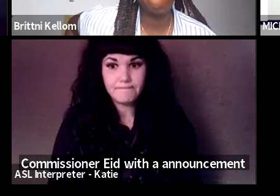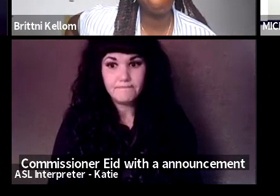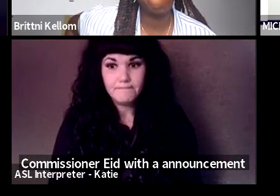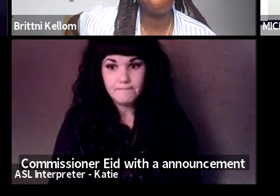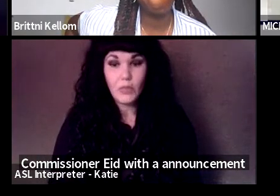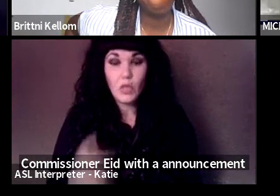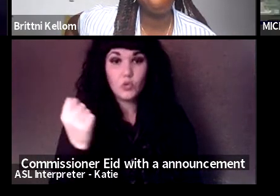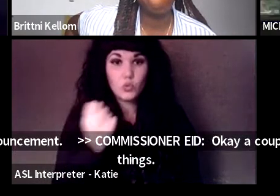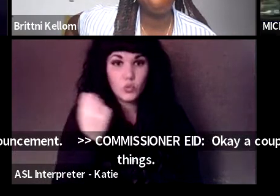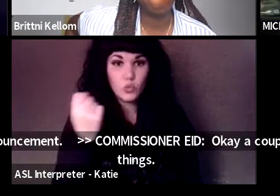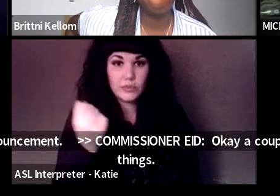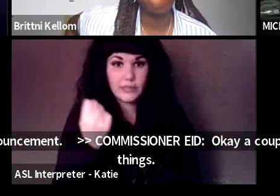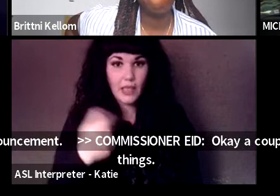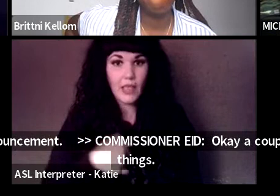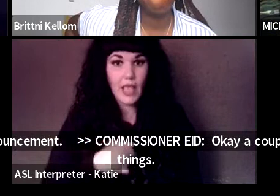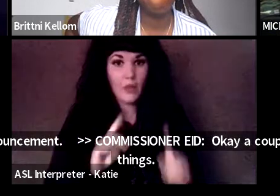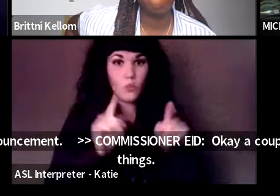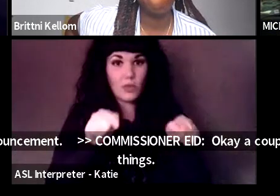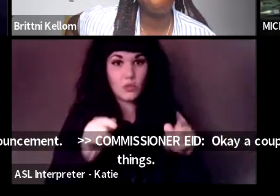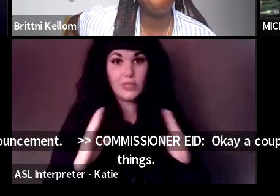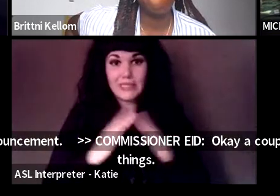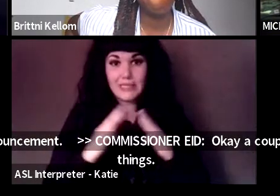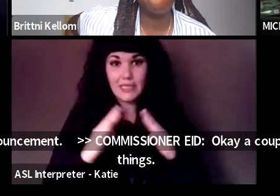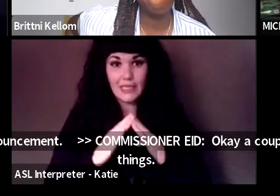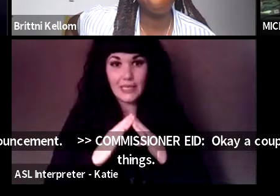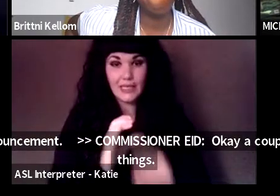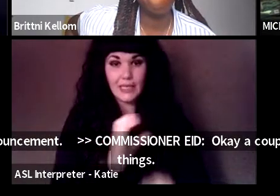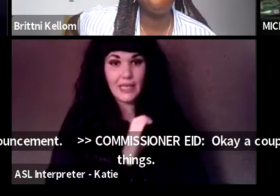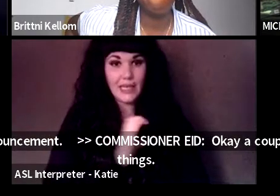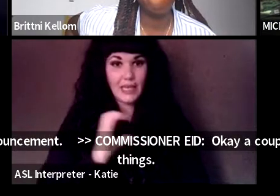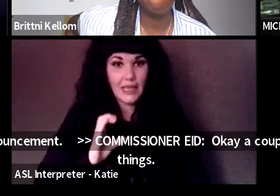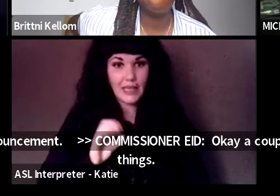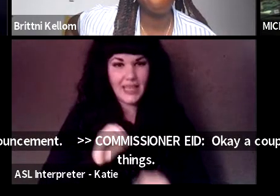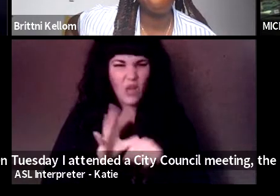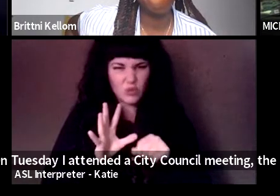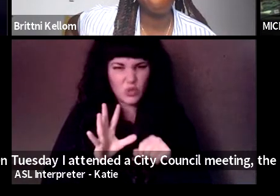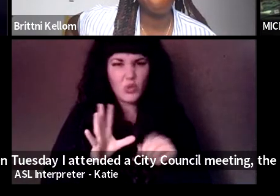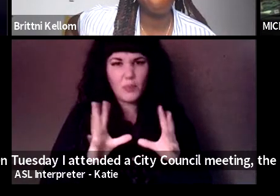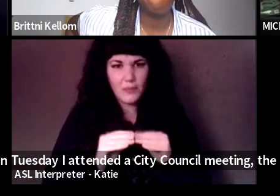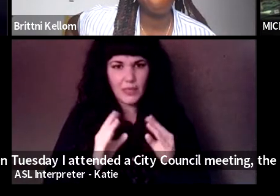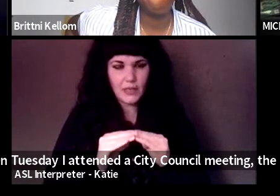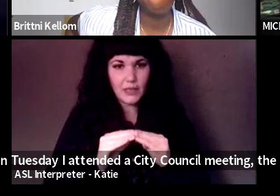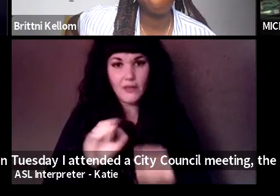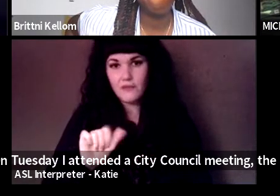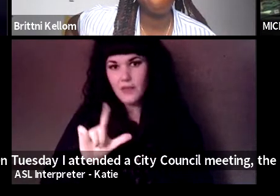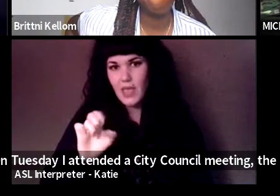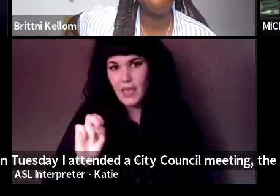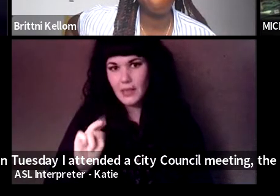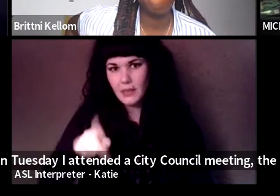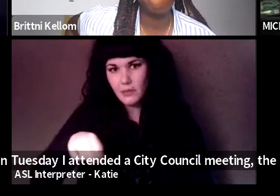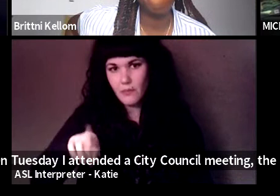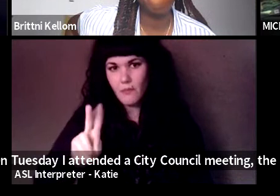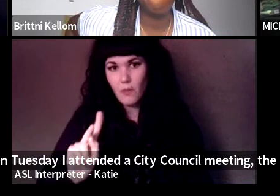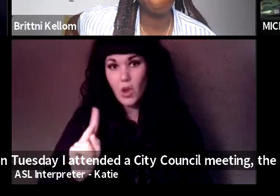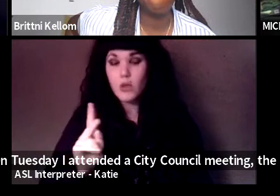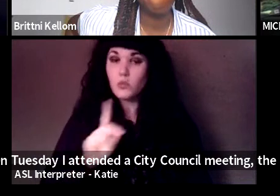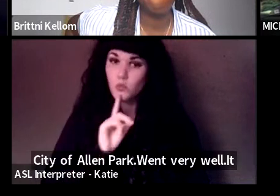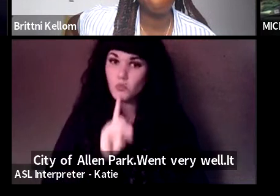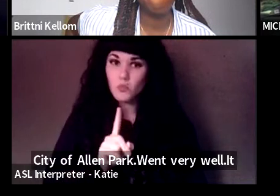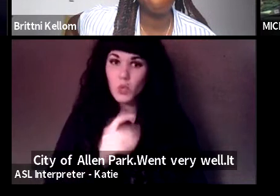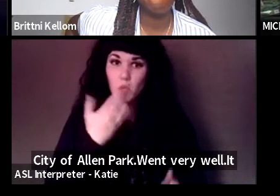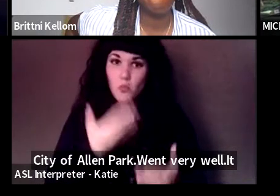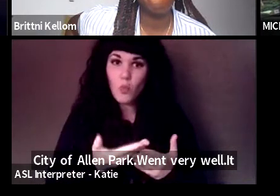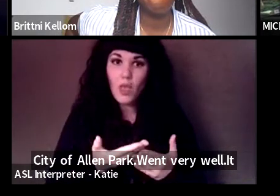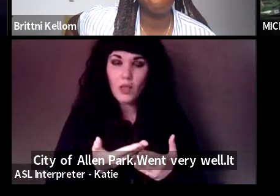Tuesday, I attended a city council meeting, with the city of Allen Park. Went very well. It was about maybe like 20 or so people